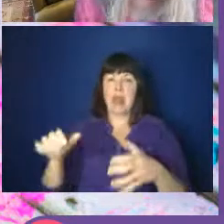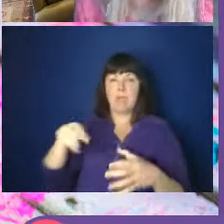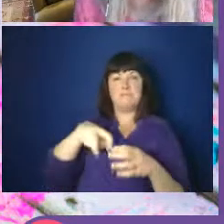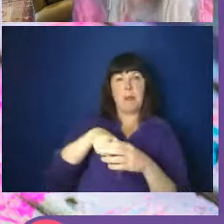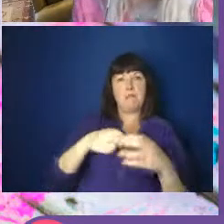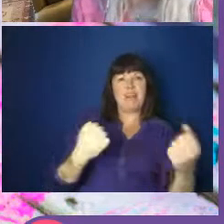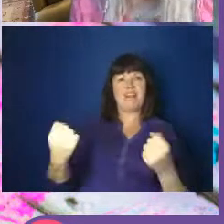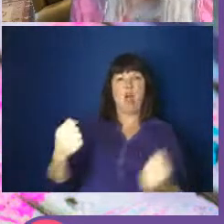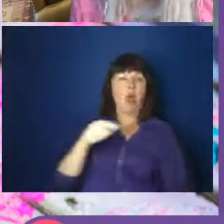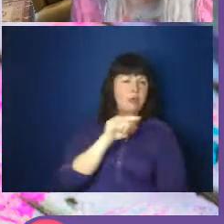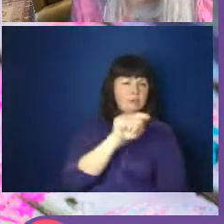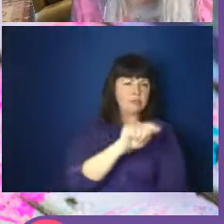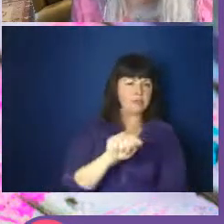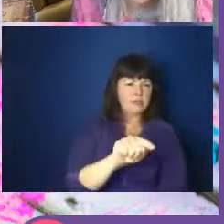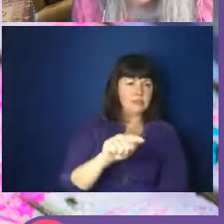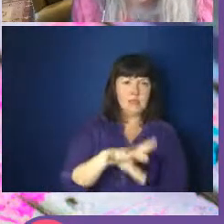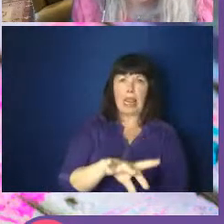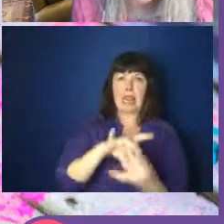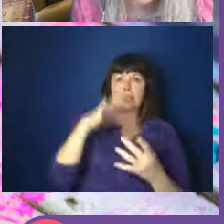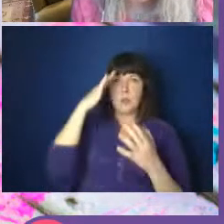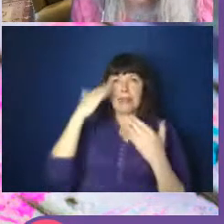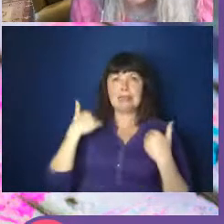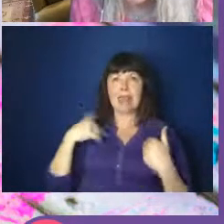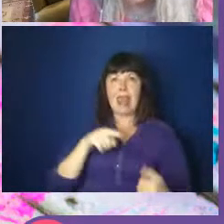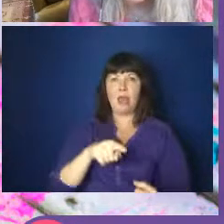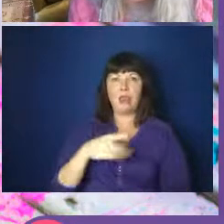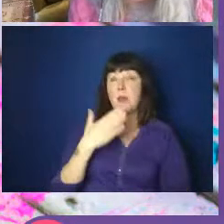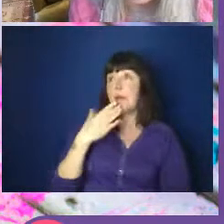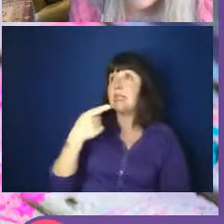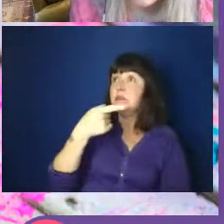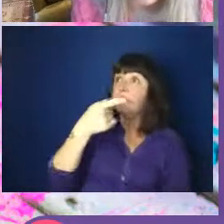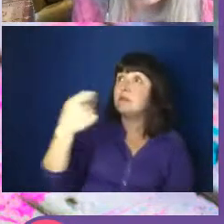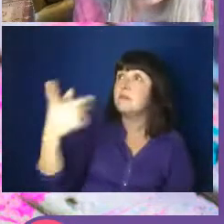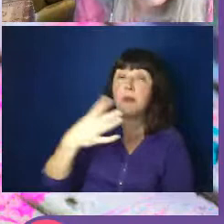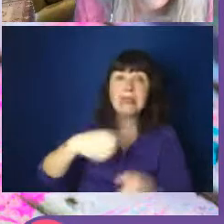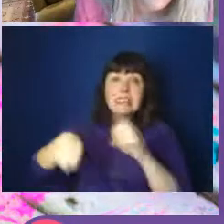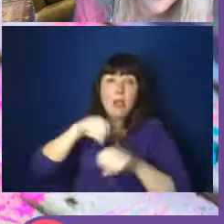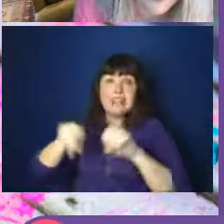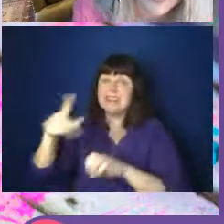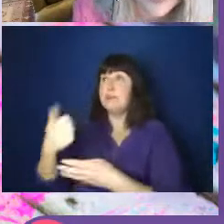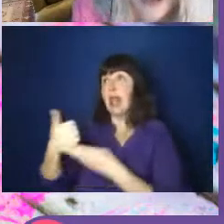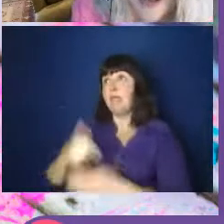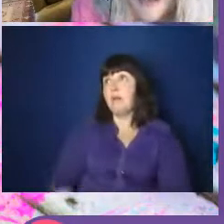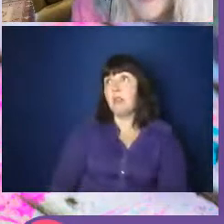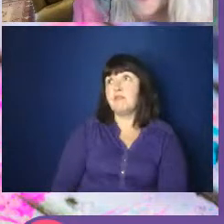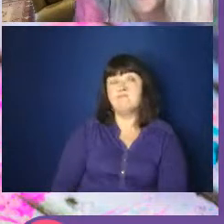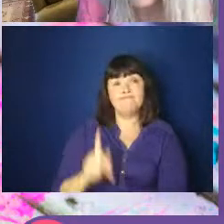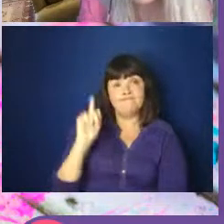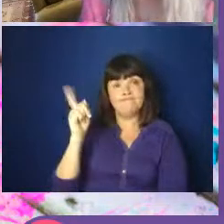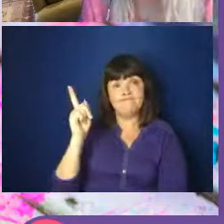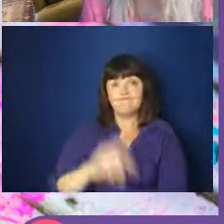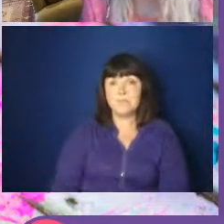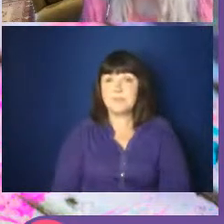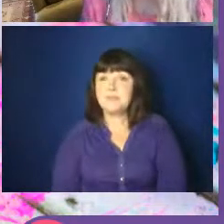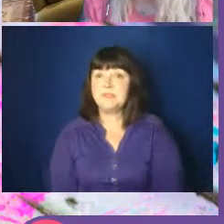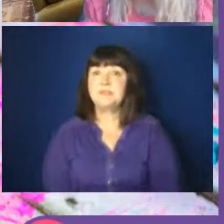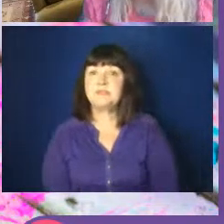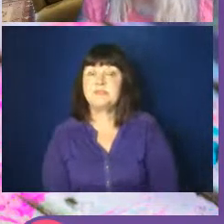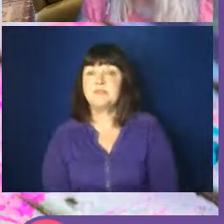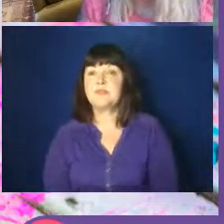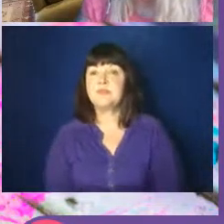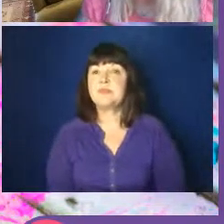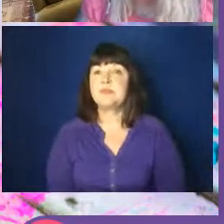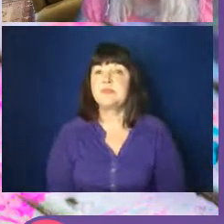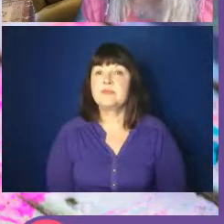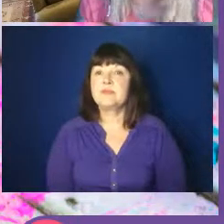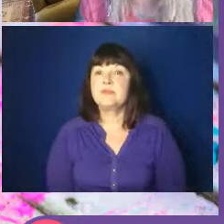easier. Anyway, scientists get on that. That would be really helpful for all of us. Any more comments on this one? Because I think it's